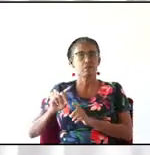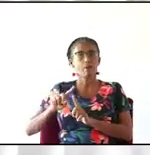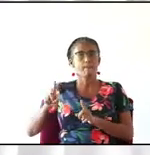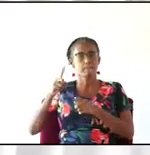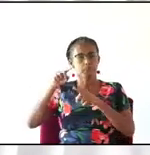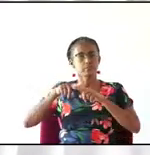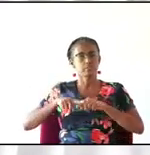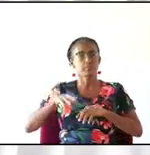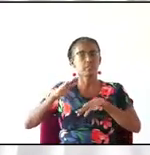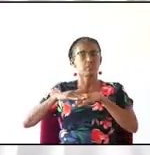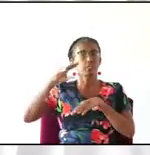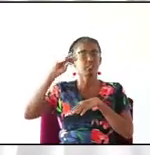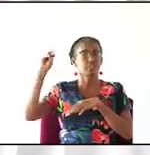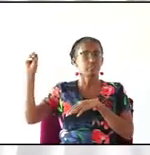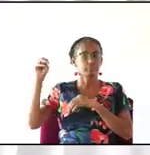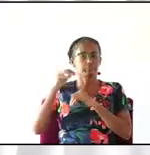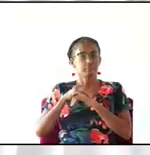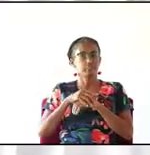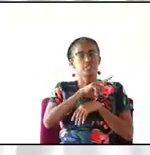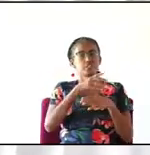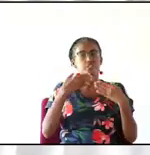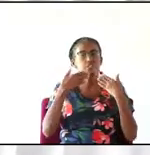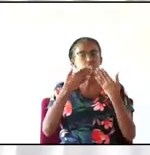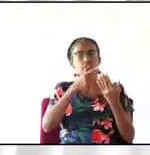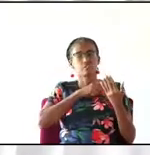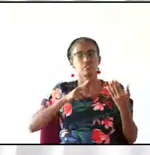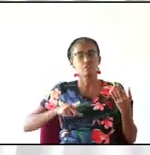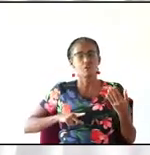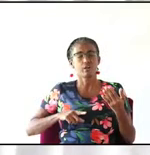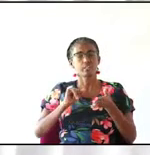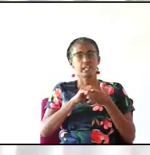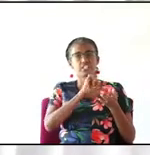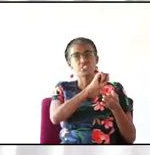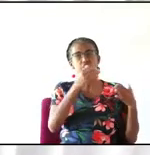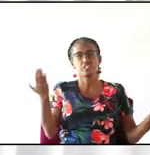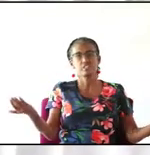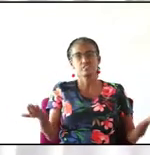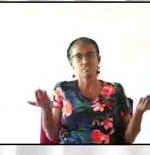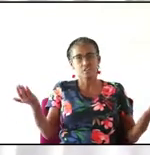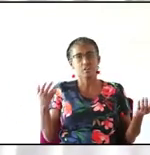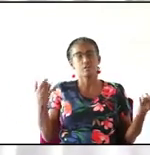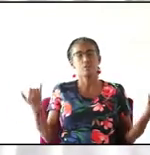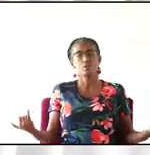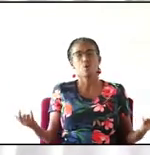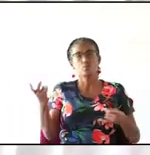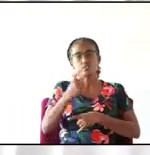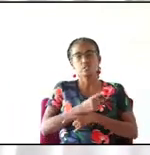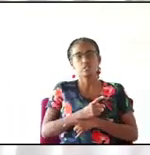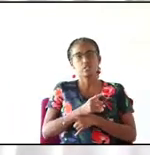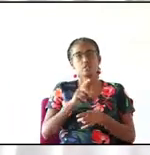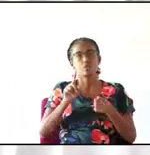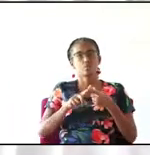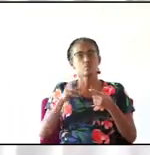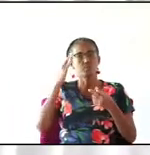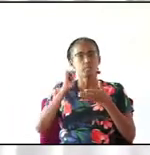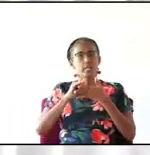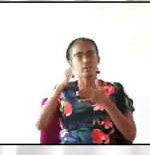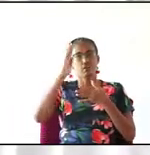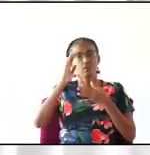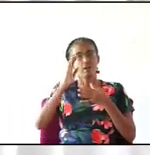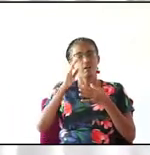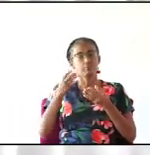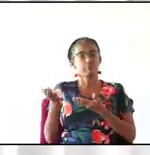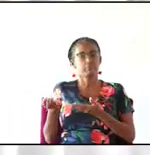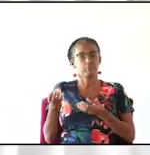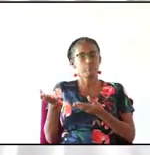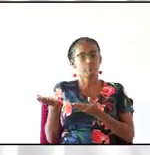that, that I can be here today to say that God has come through. But there are some other things that I